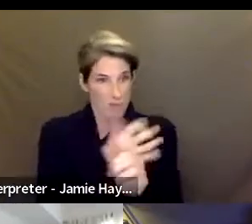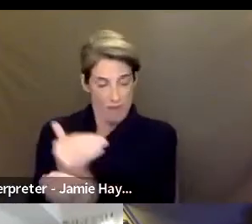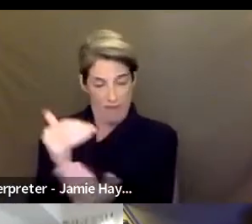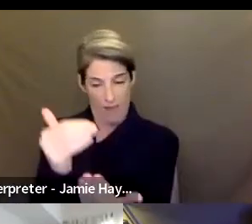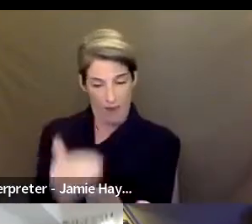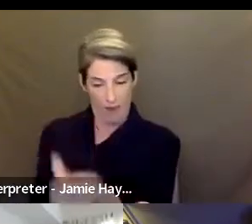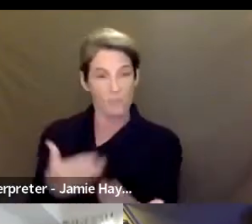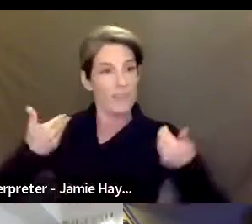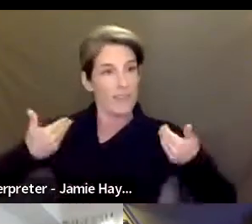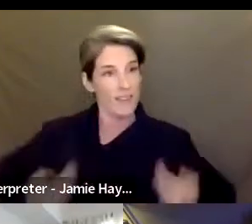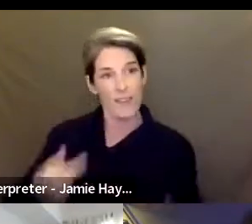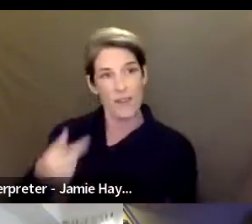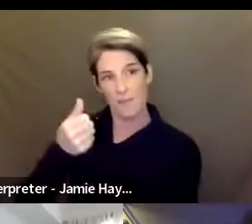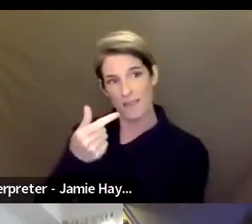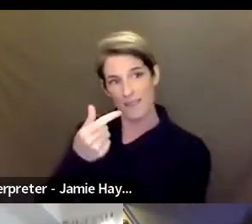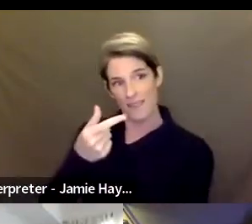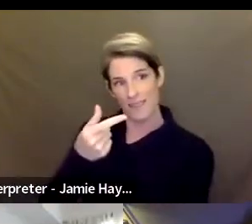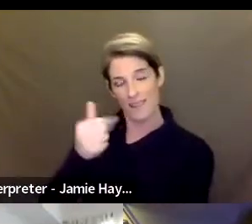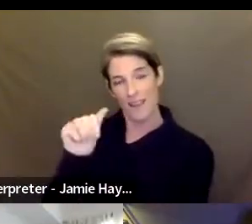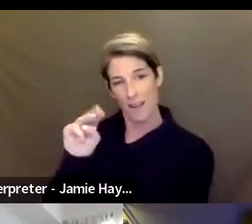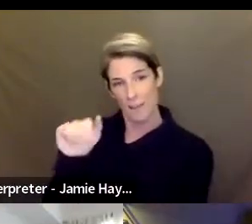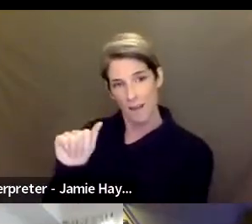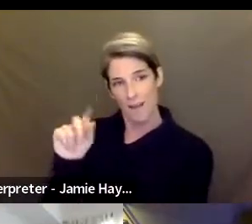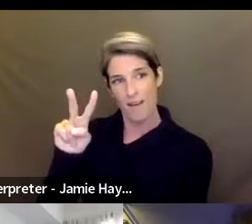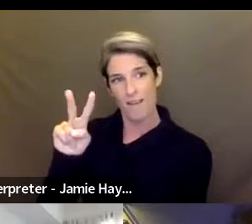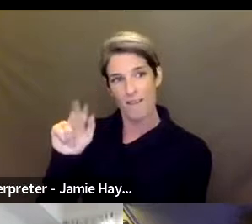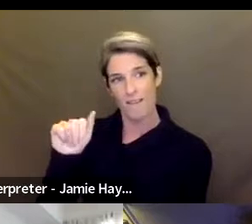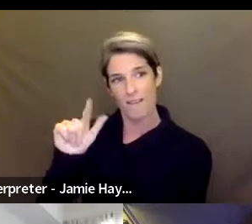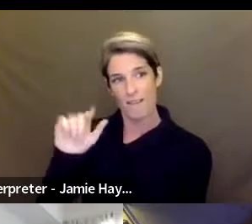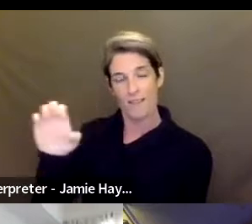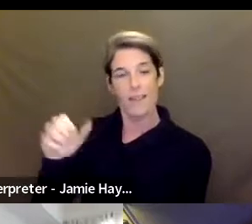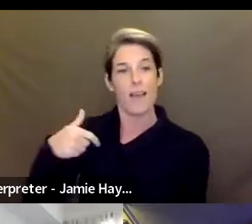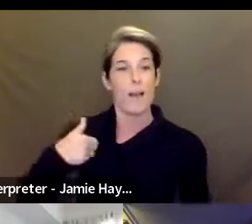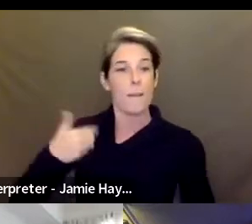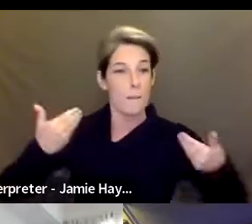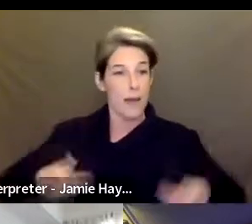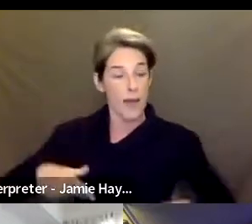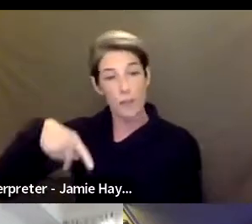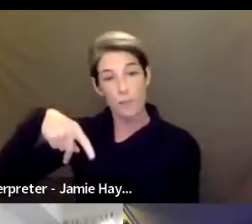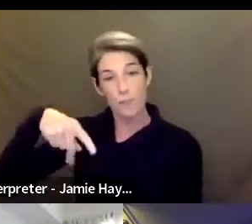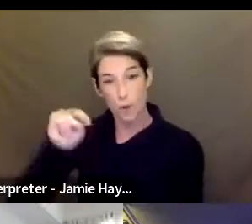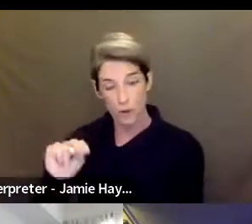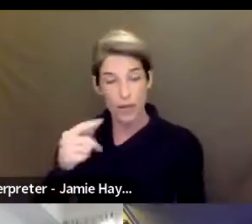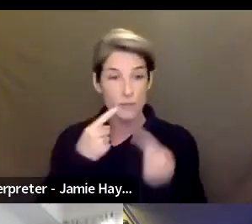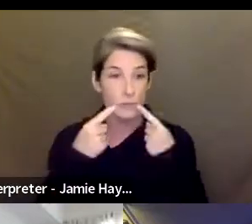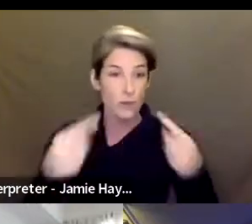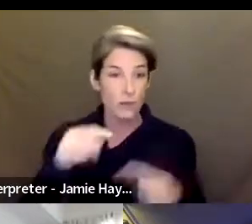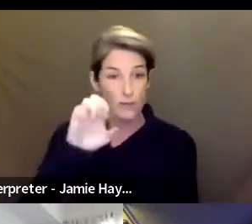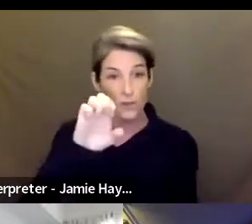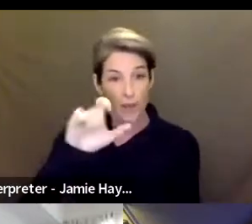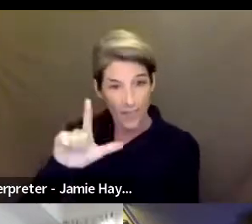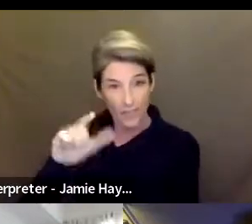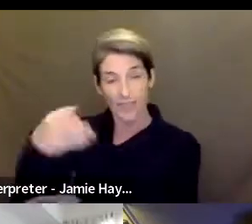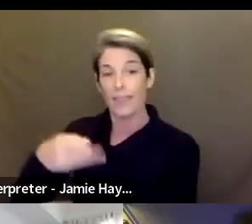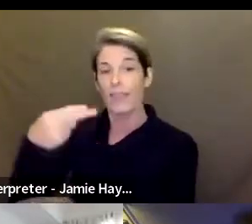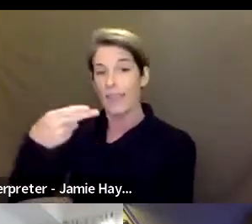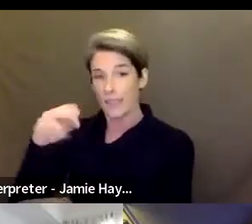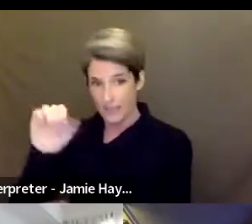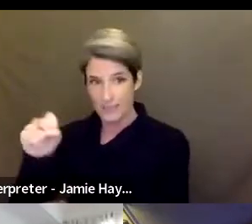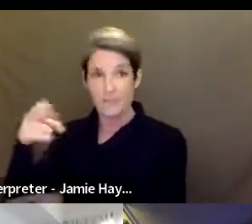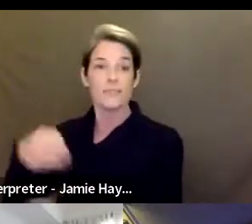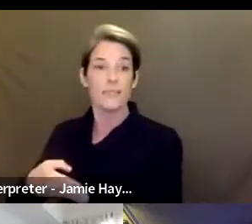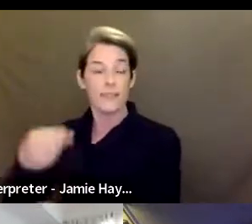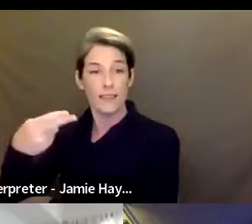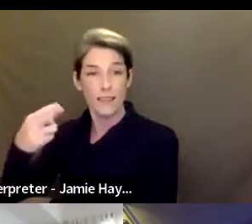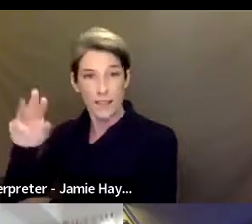My name is Gama Valle. My pronouns are él, him, his. I'm a casting director at Valle Casting,